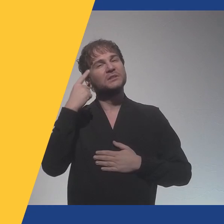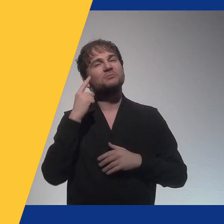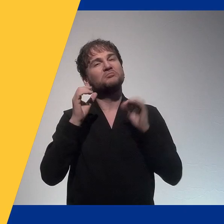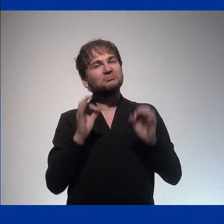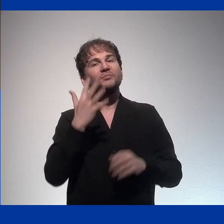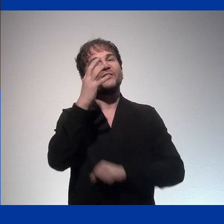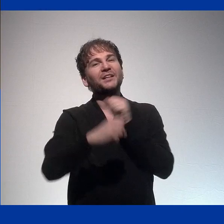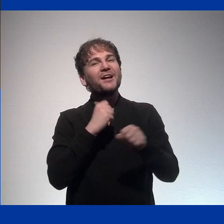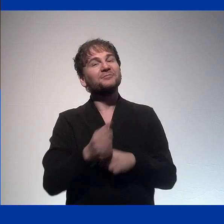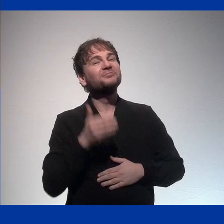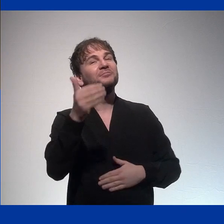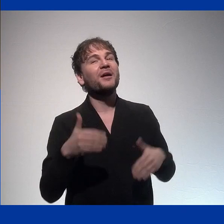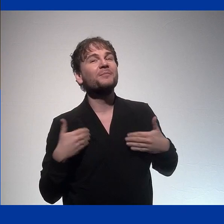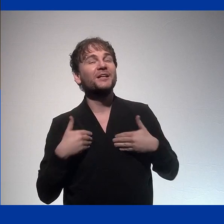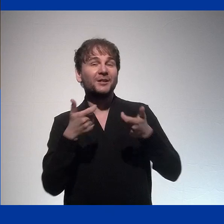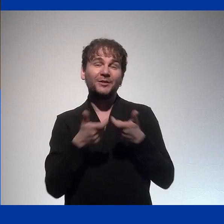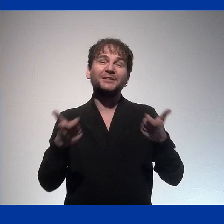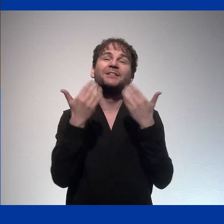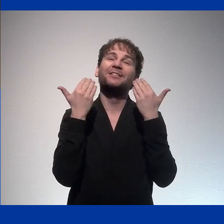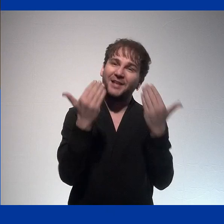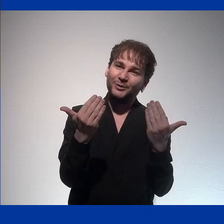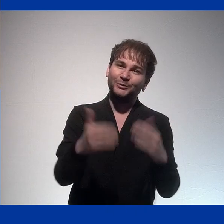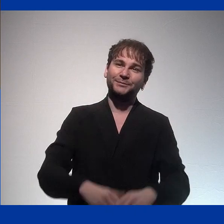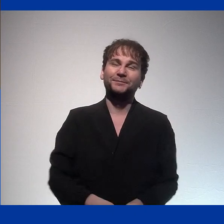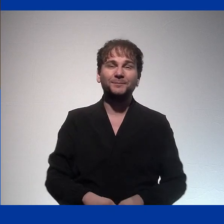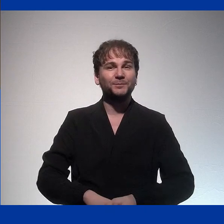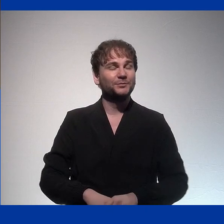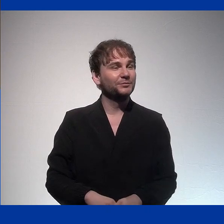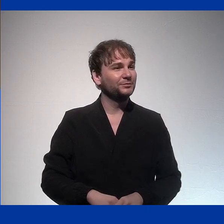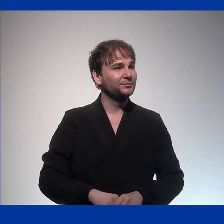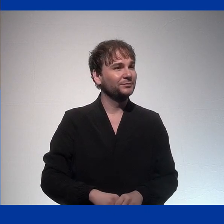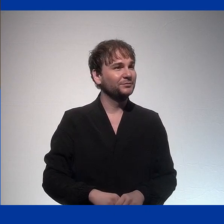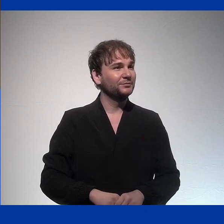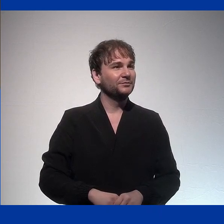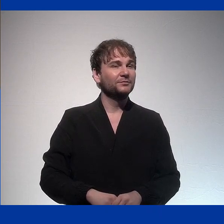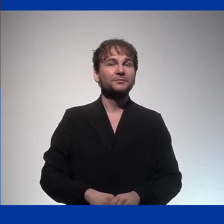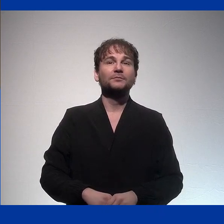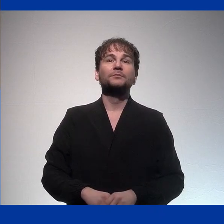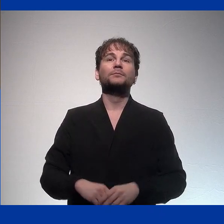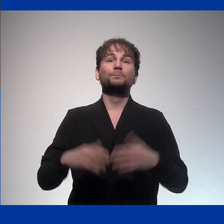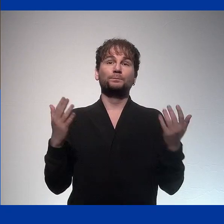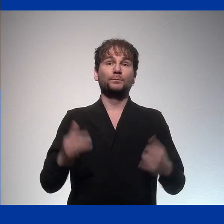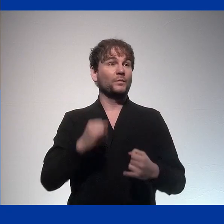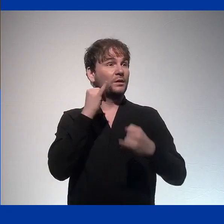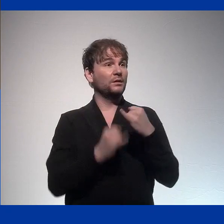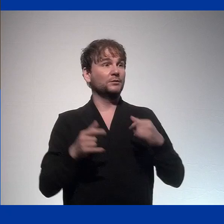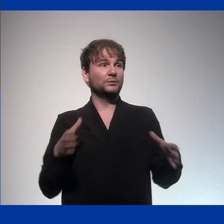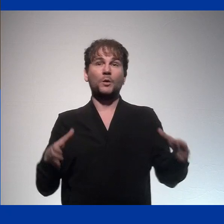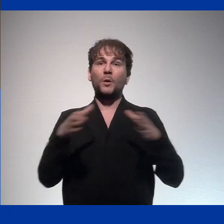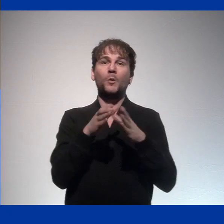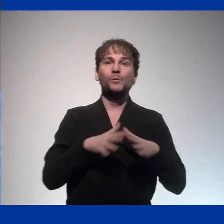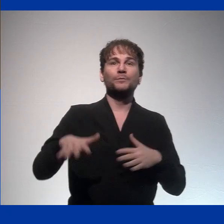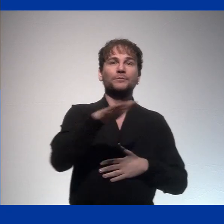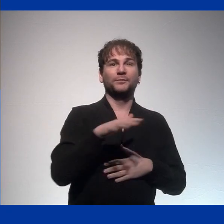head to our last group, who are the national practitioners. They will, of course, also be very important, more